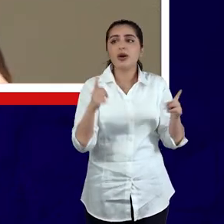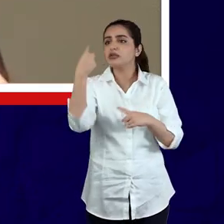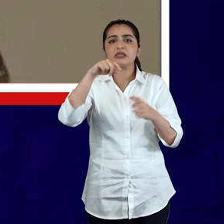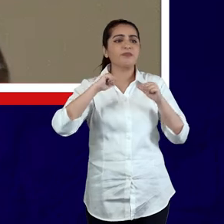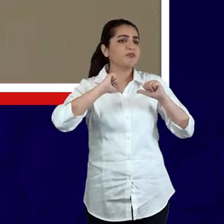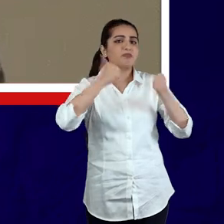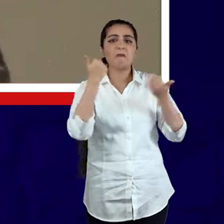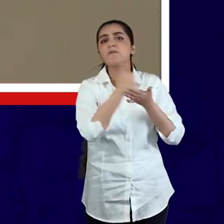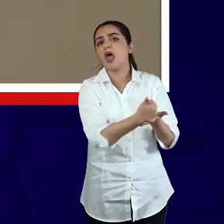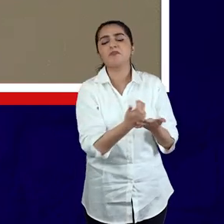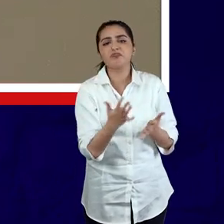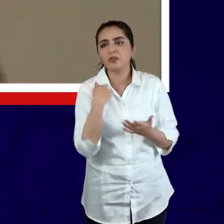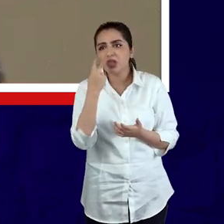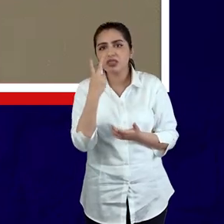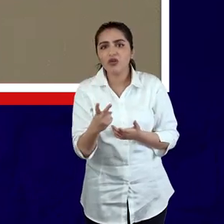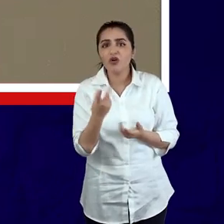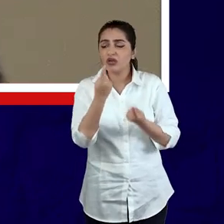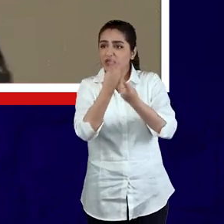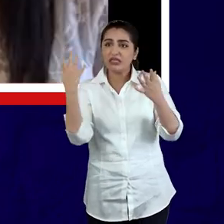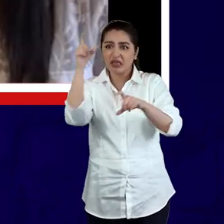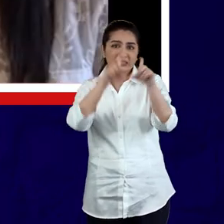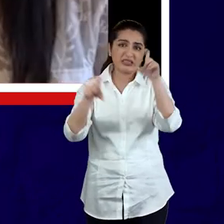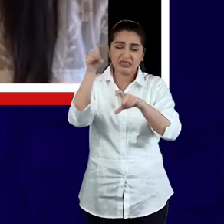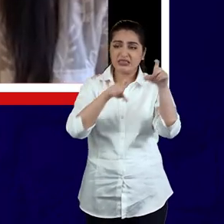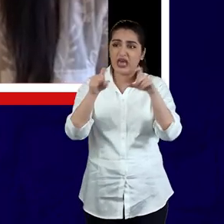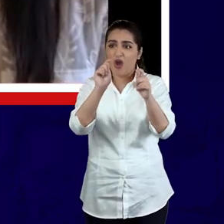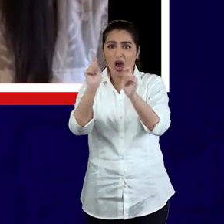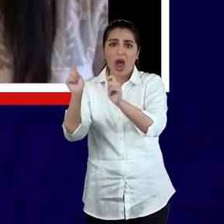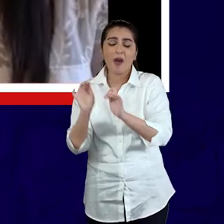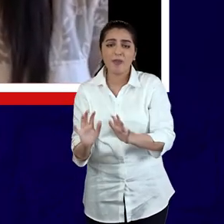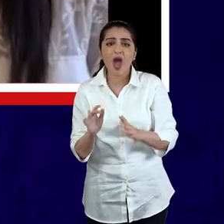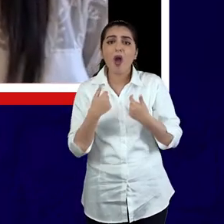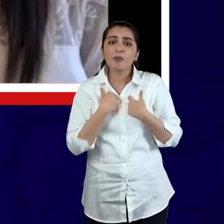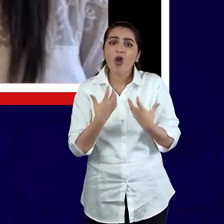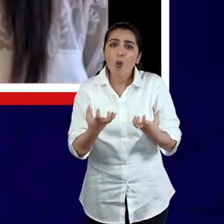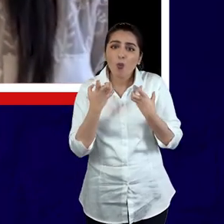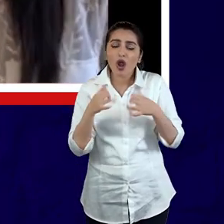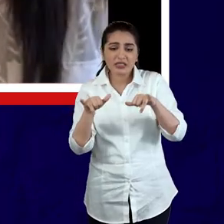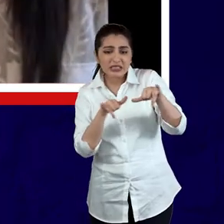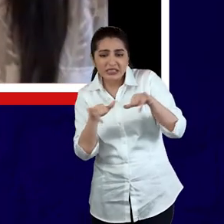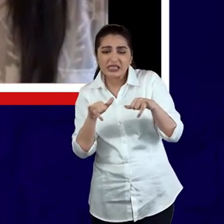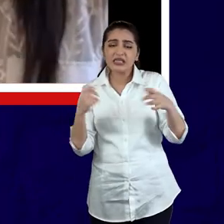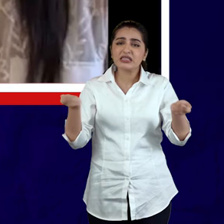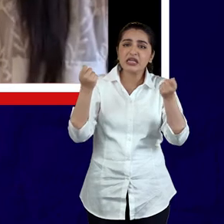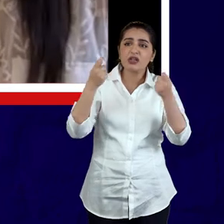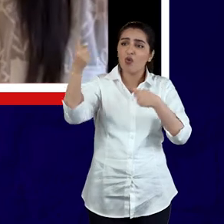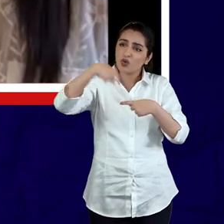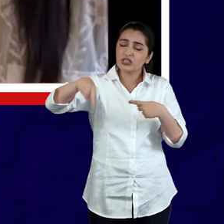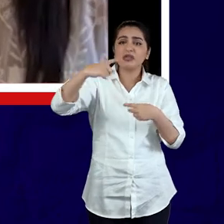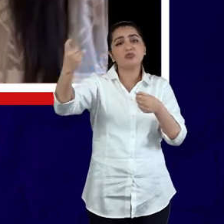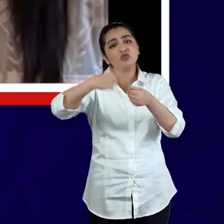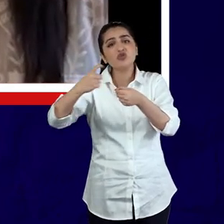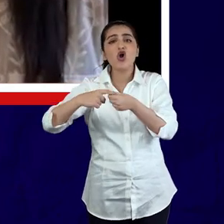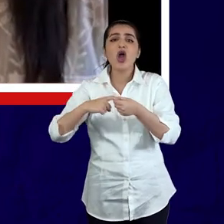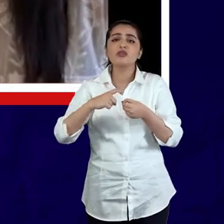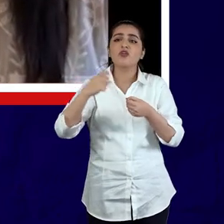doing that. That's when you need a lot of designers to be working on all this. That's why I want more architects and designers to get involved in this